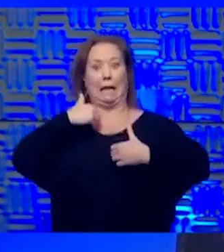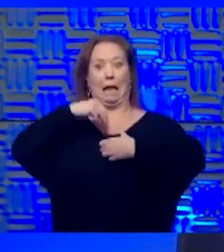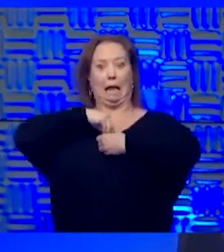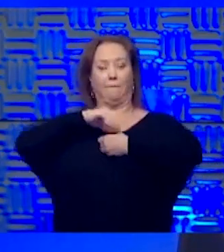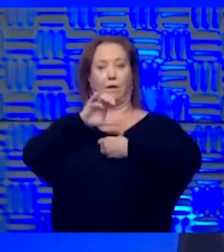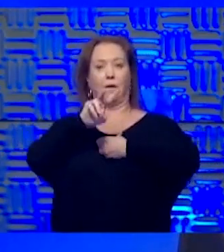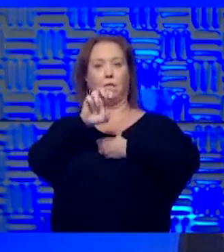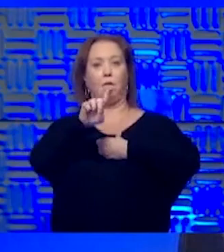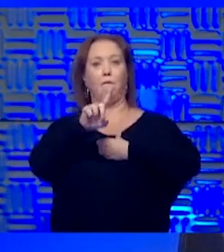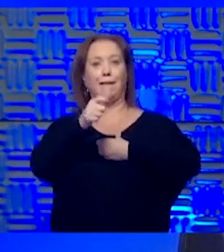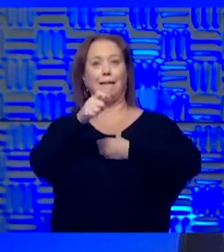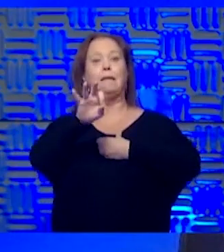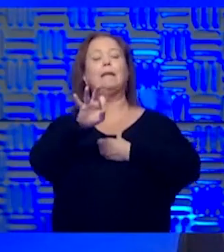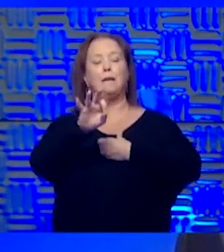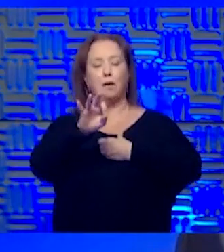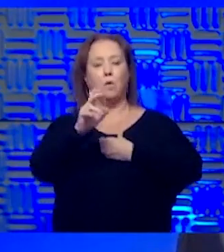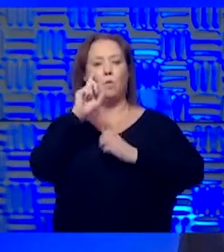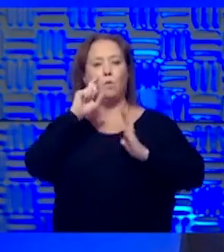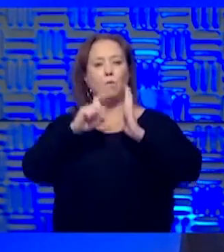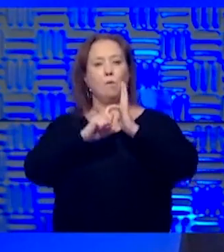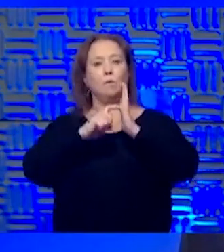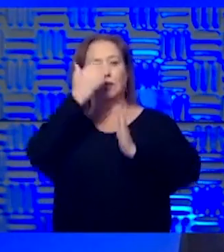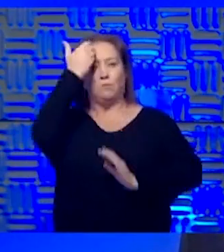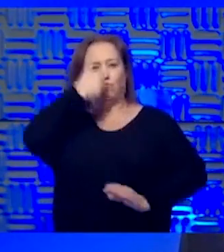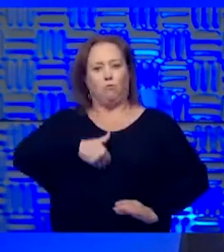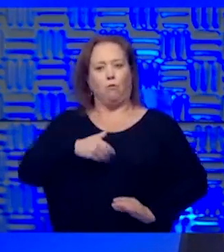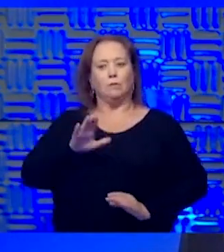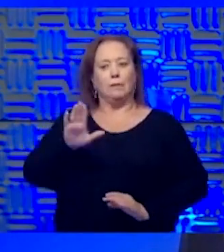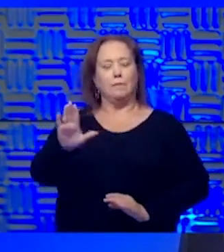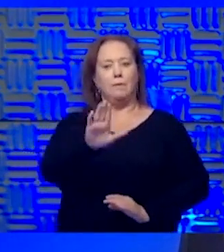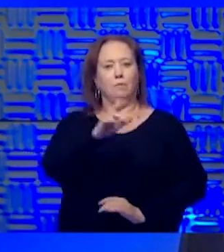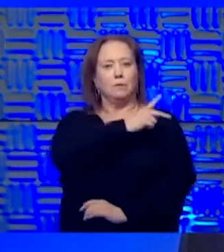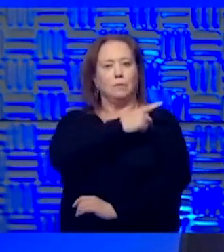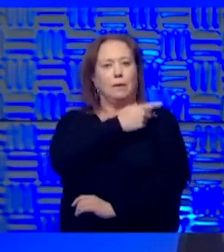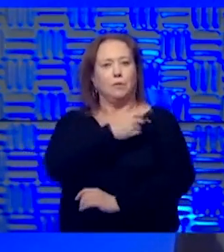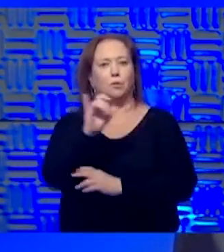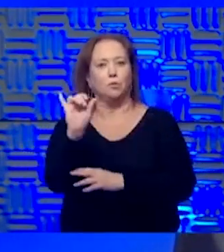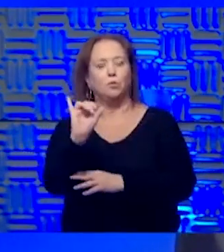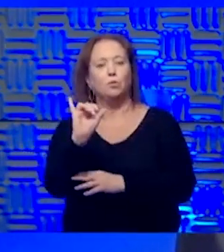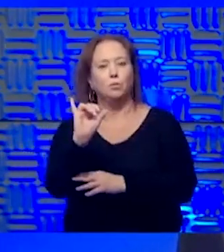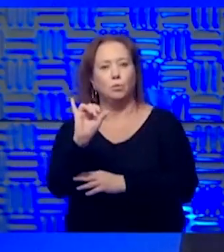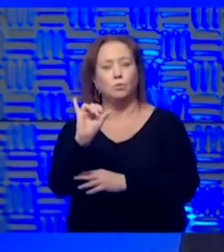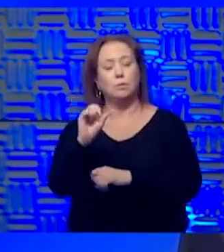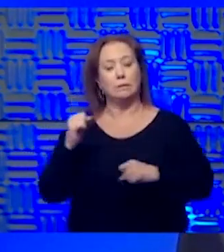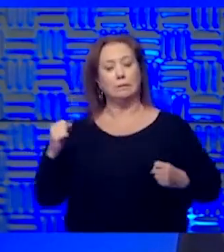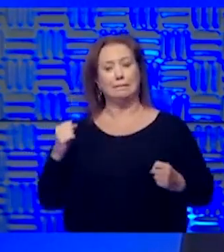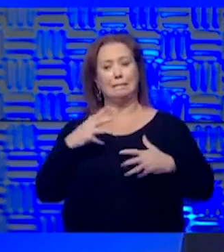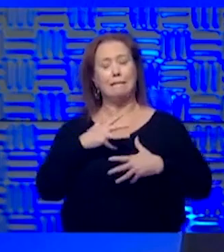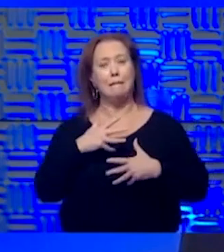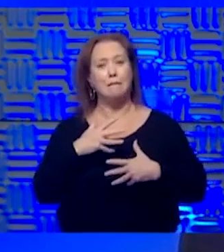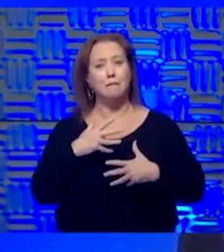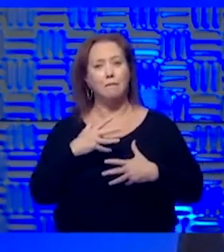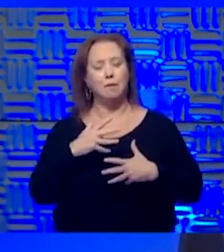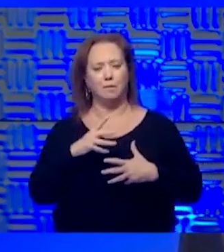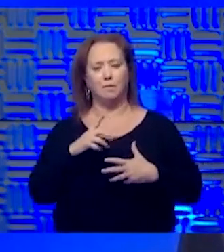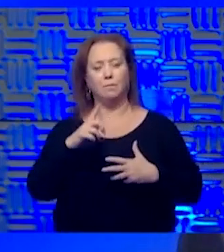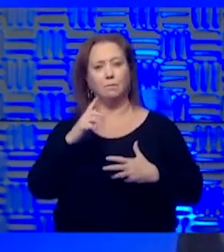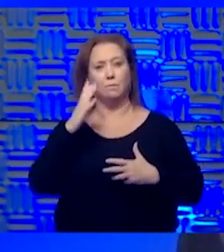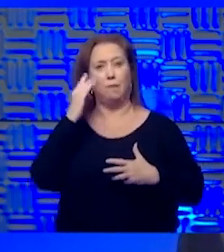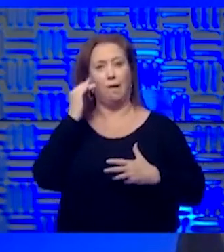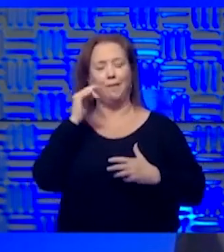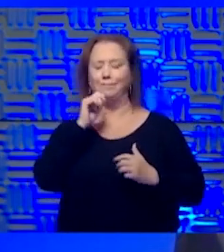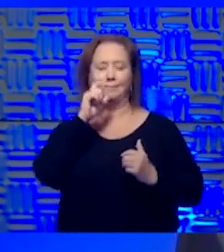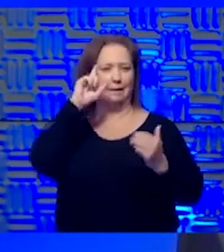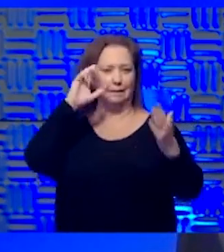seeing strokes in those patients as well. And that's very scary, because it's sort of unexpected.